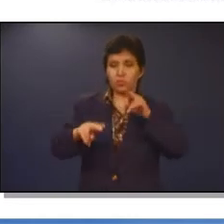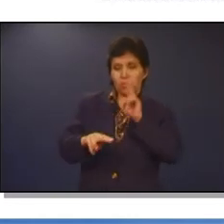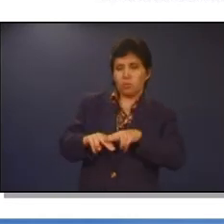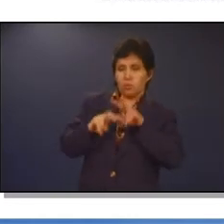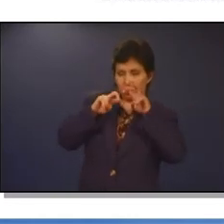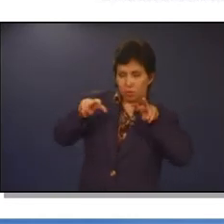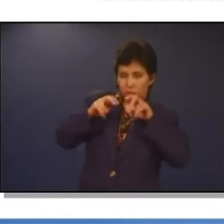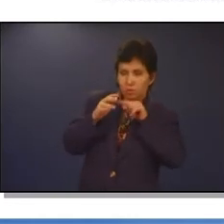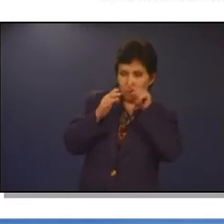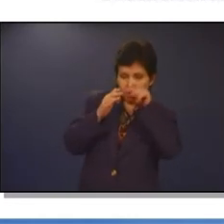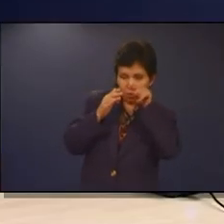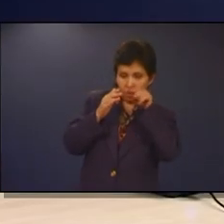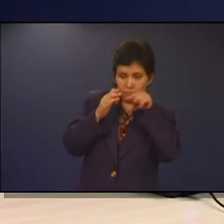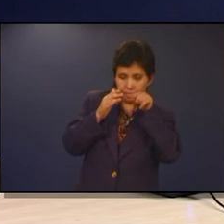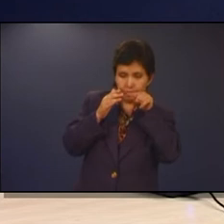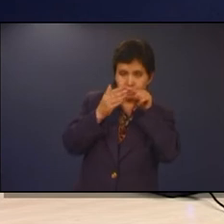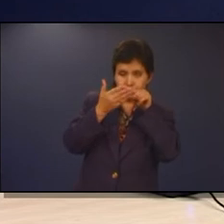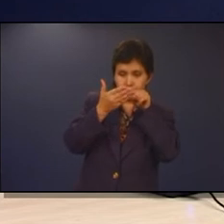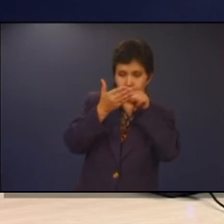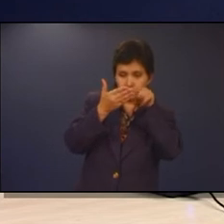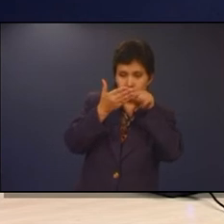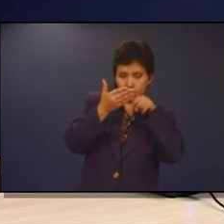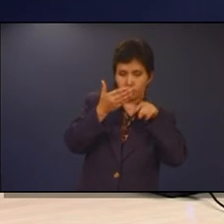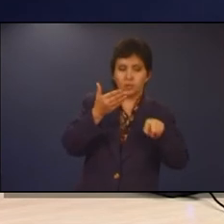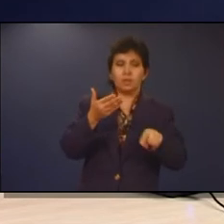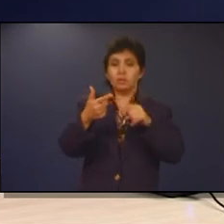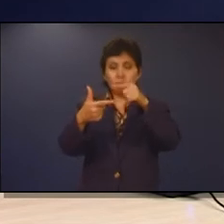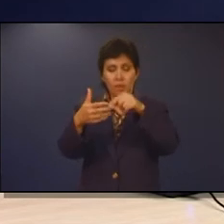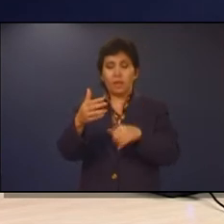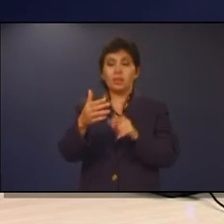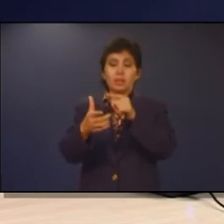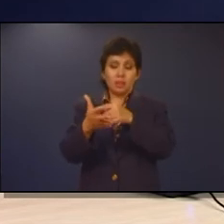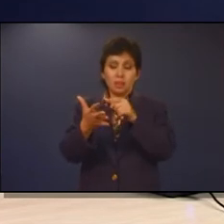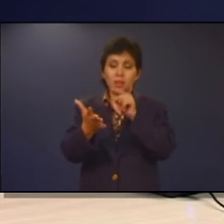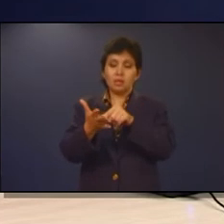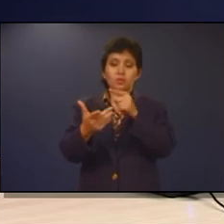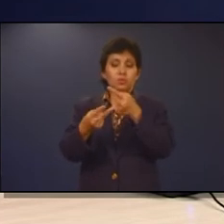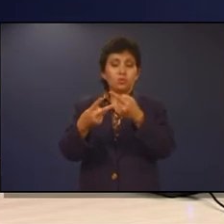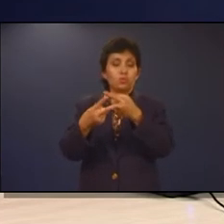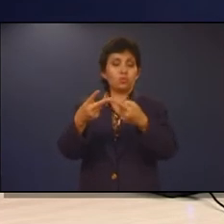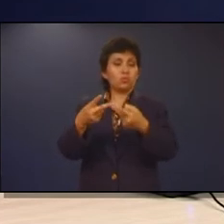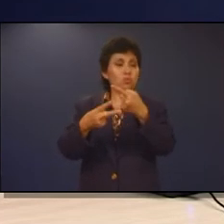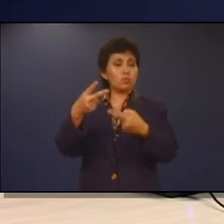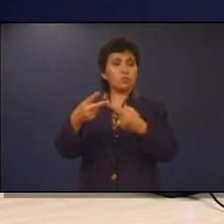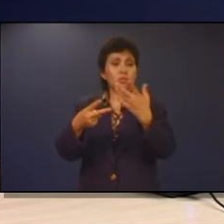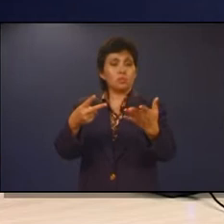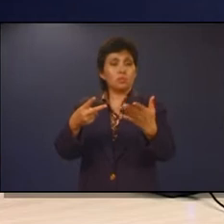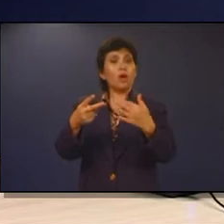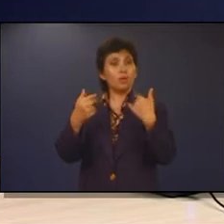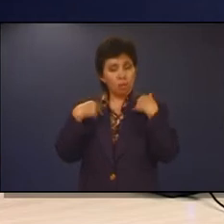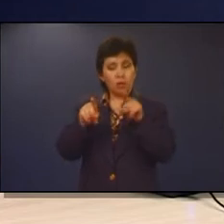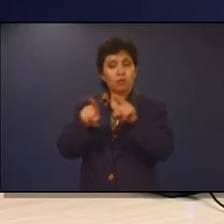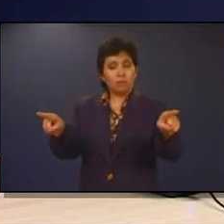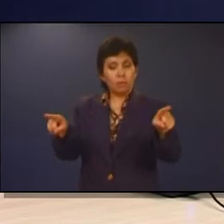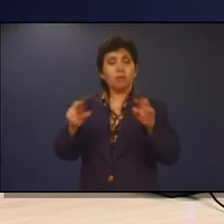you tick on that thing, okay? Now, these two, which one is better? There are different